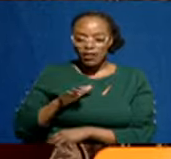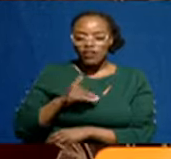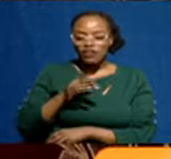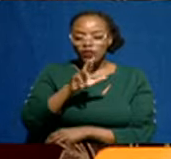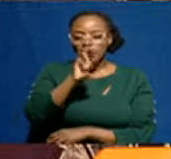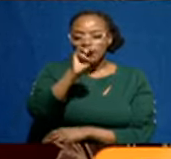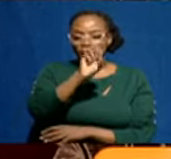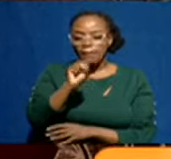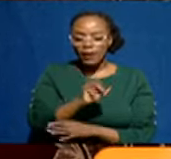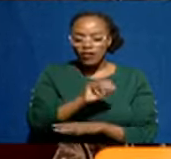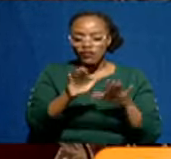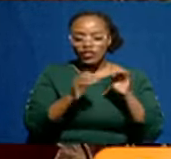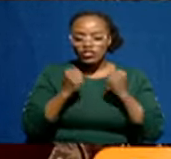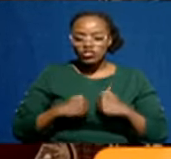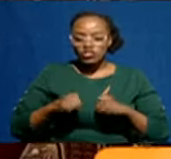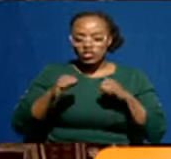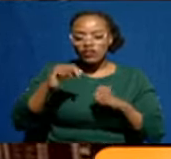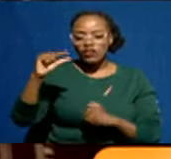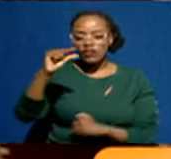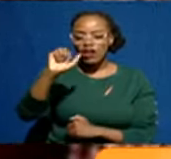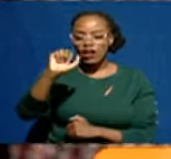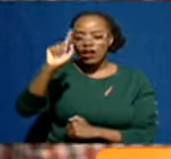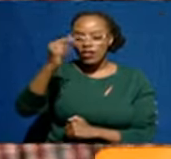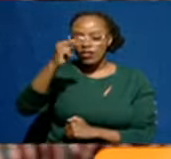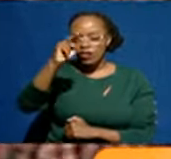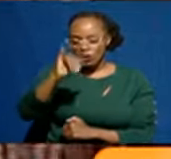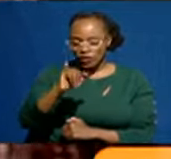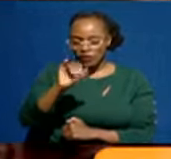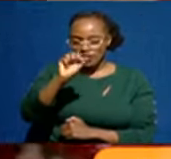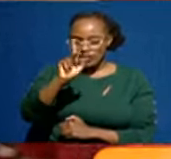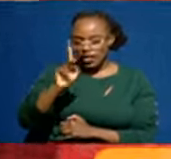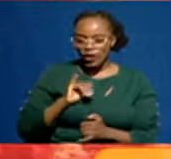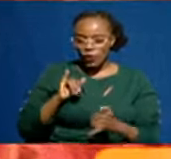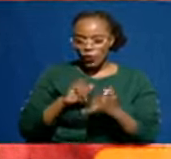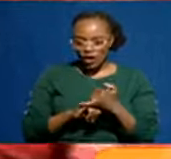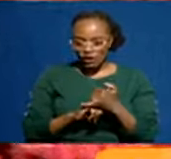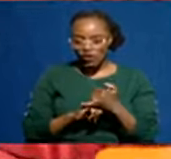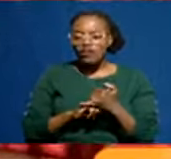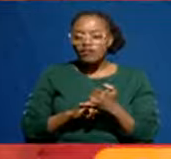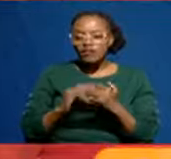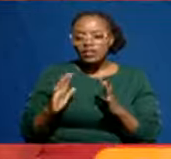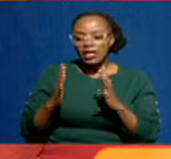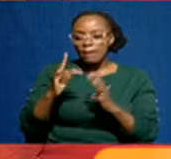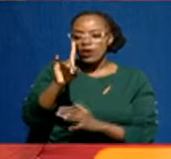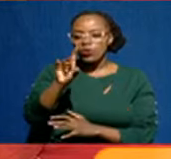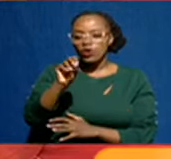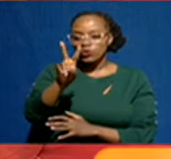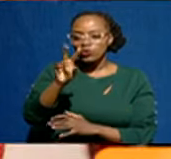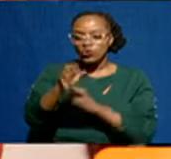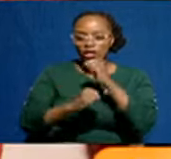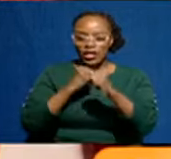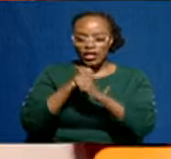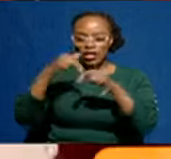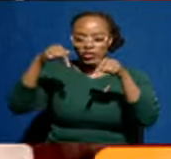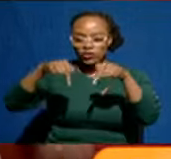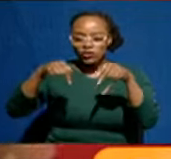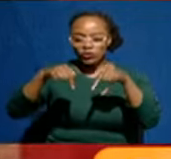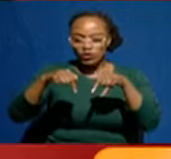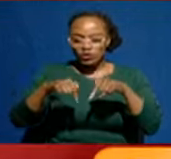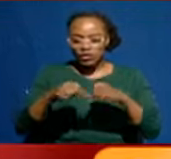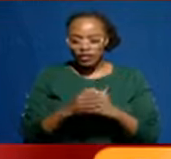Media Services Vice Chairperson Purity Gathoni, SK's Mashare's wife, turned 102 years today.